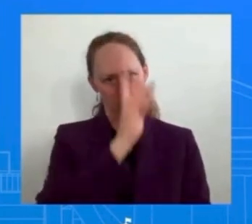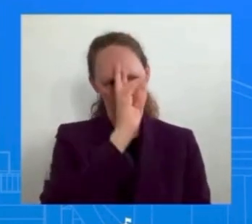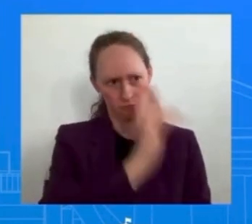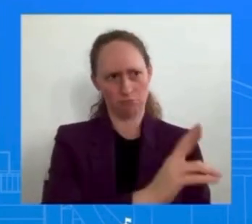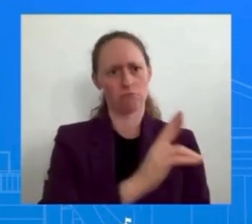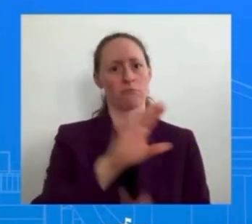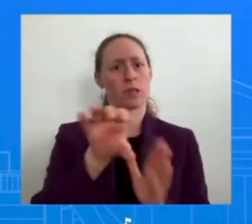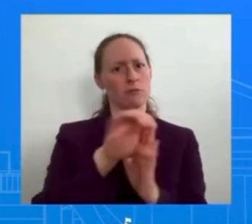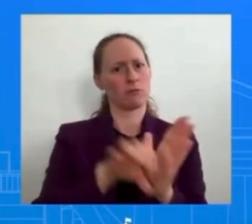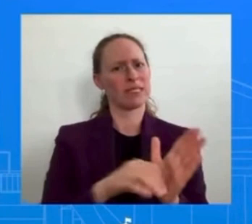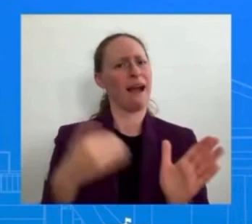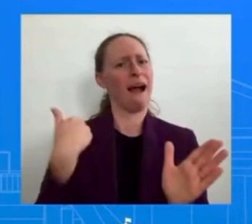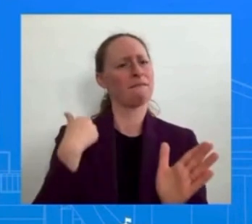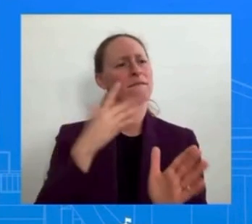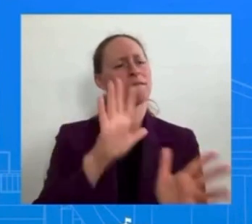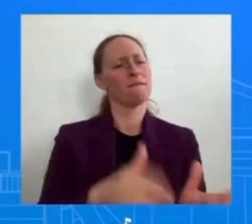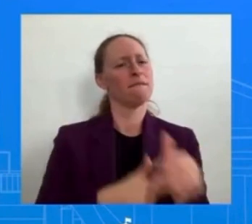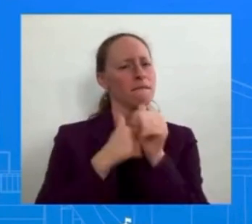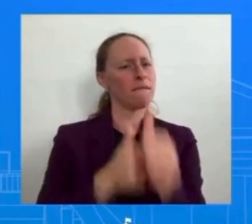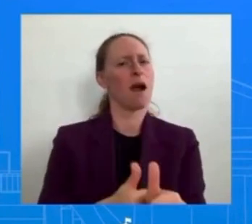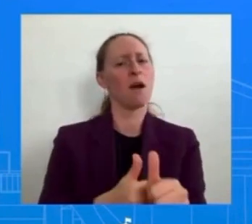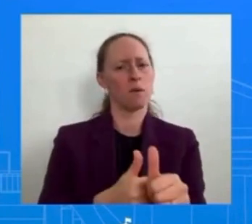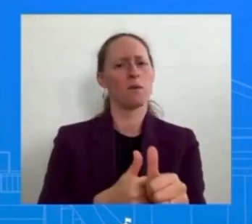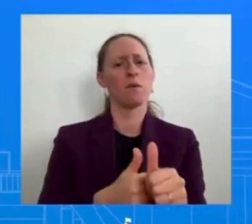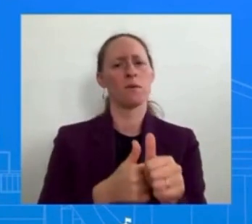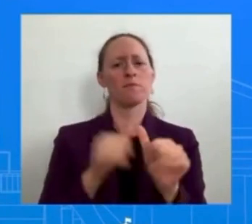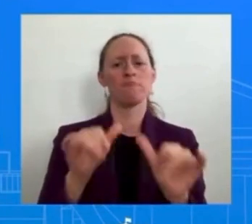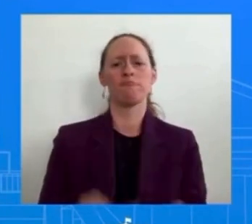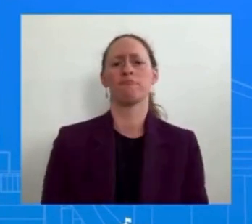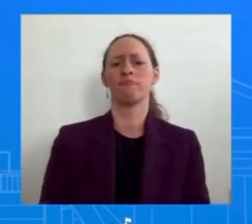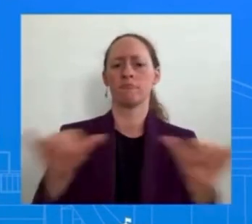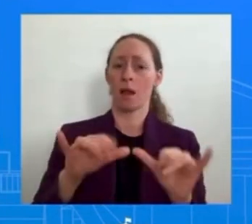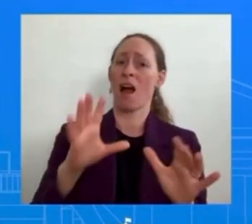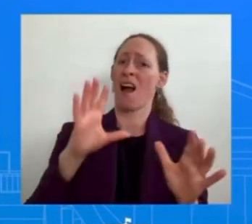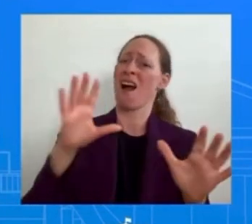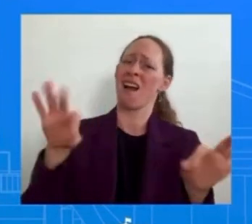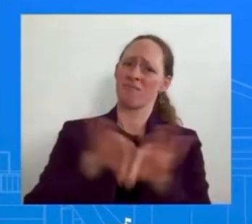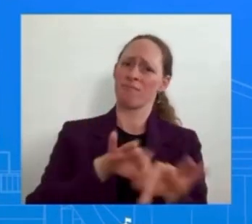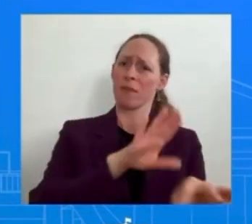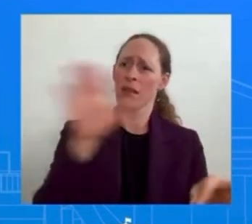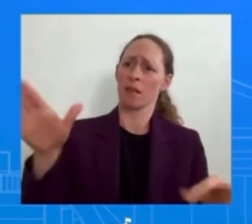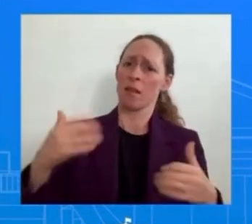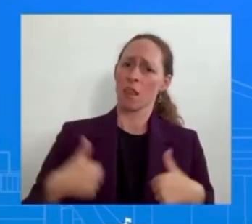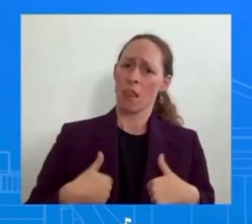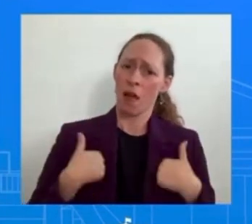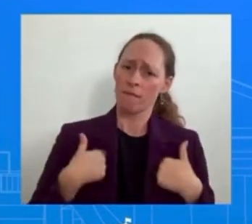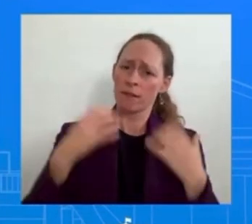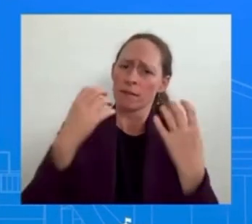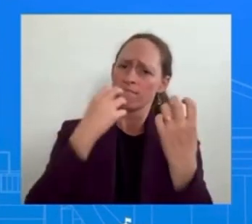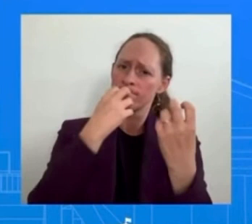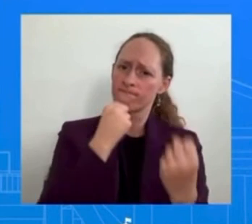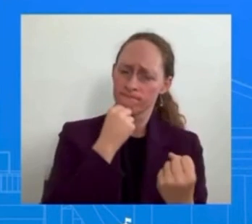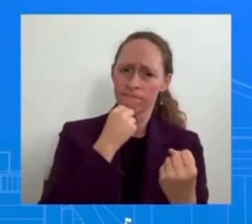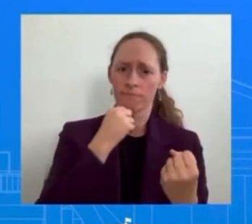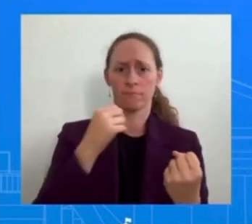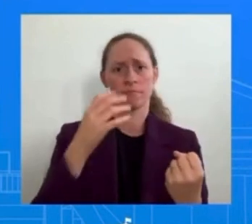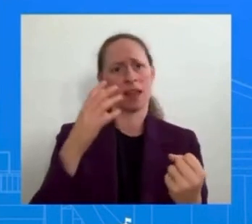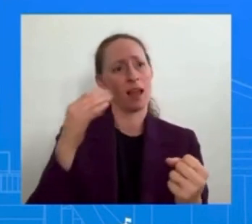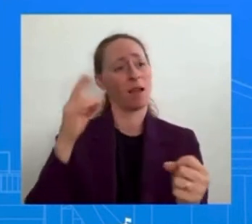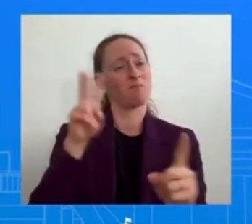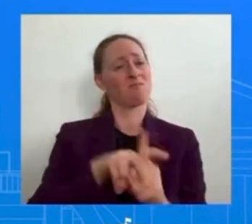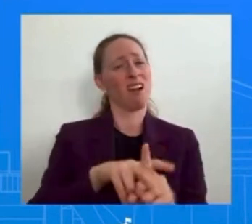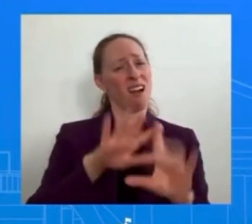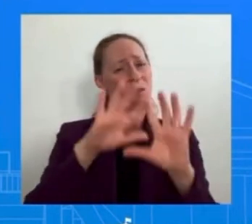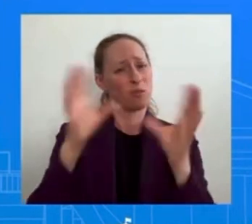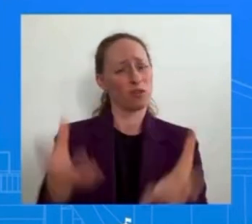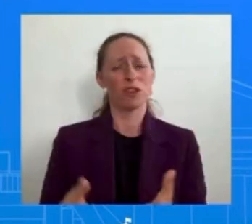the rule of law in Niger, as we do around the world, and we'll continue to do so. Thanks so much, Green. Target, the major retailer